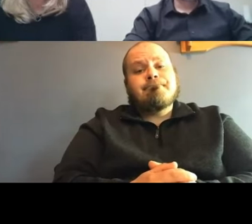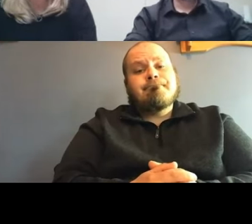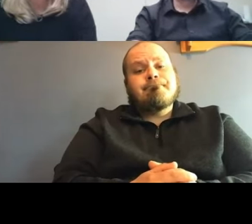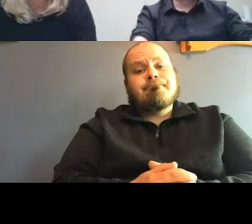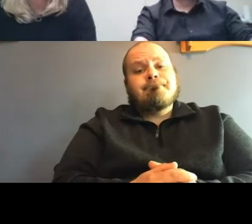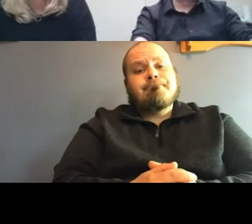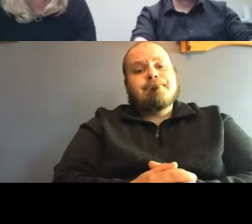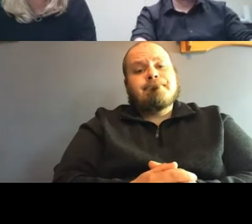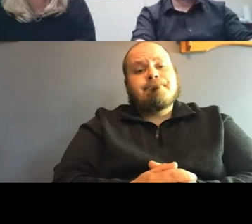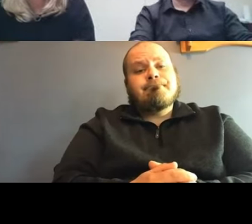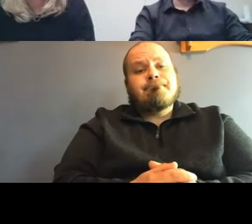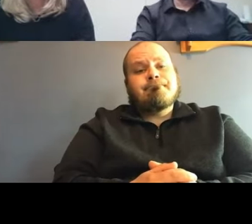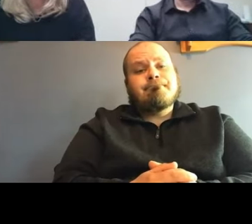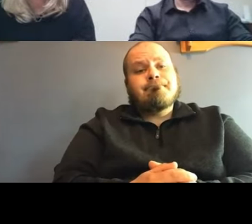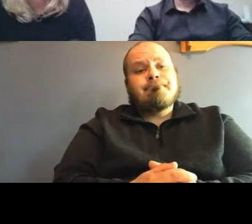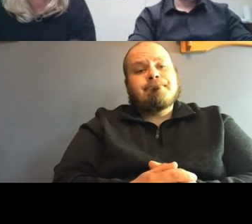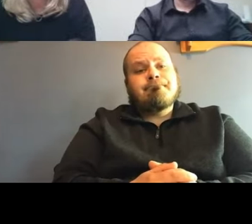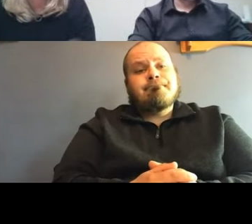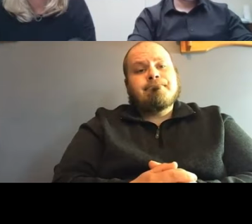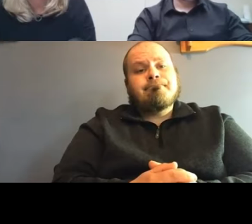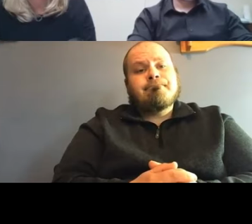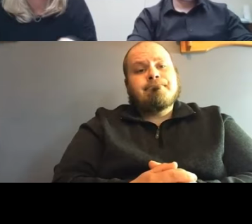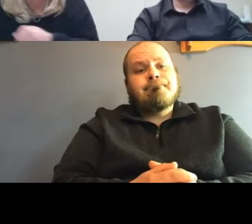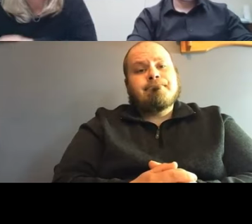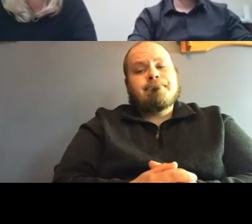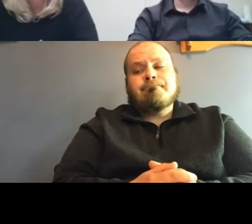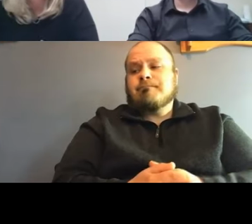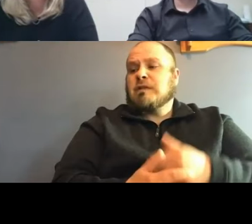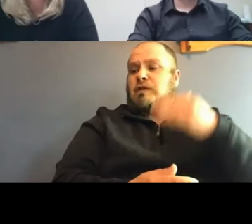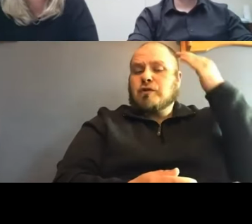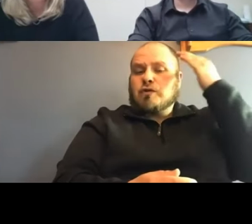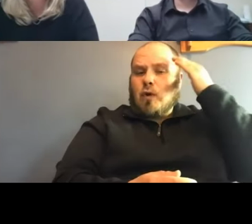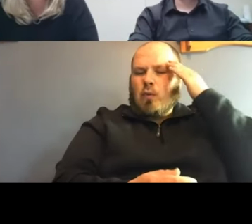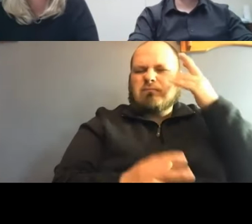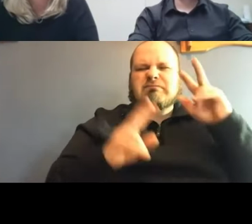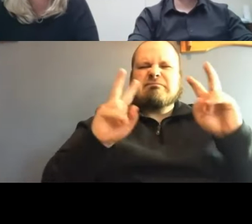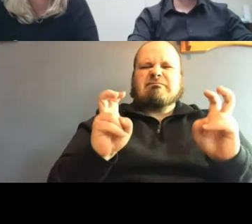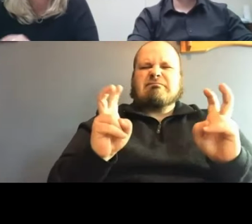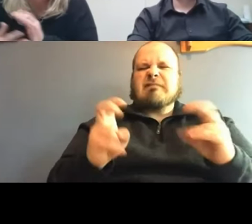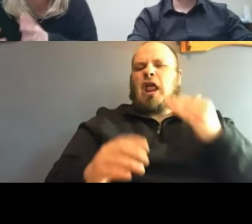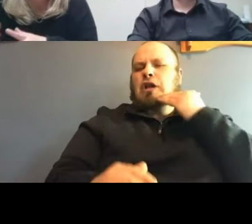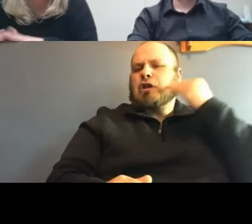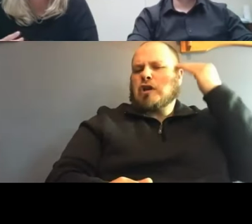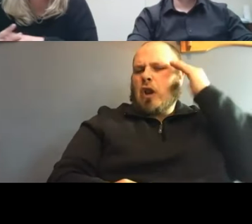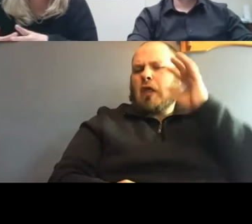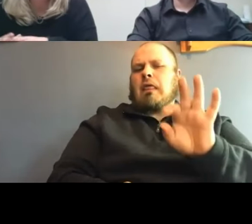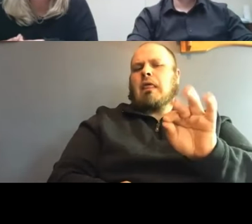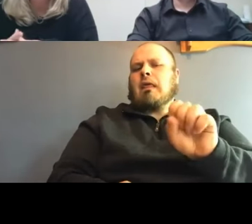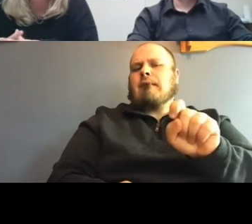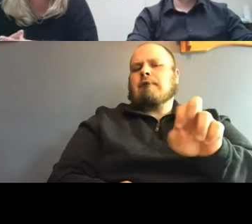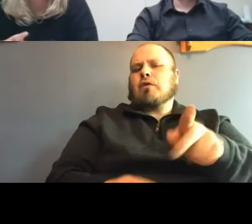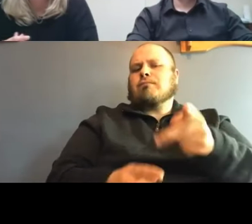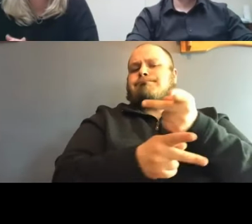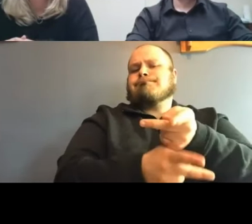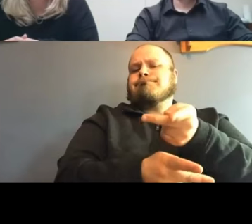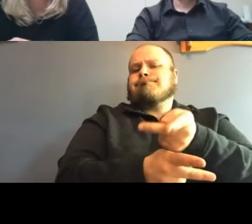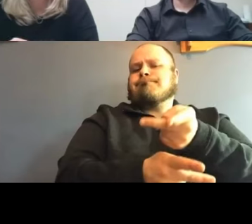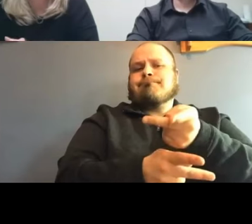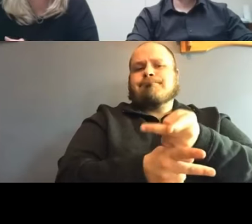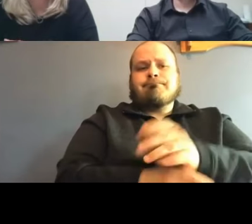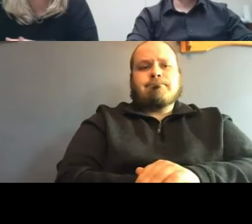so it is also kind of known as adult foster care. It is a daily billed